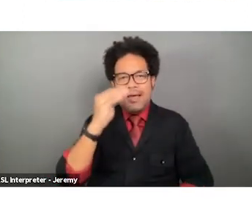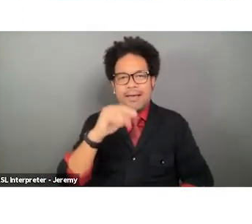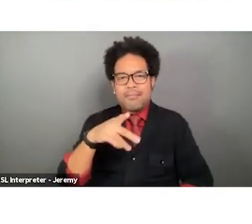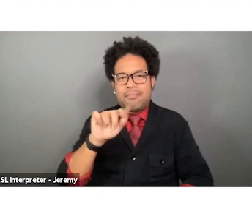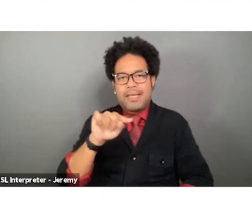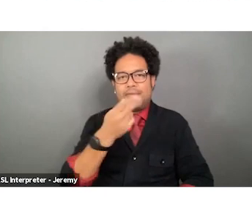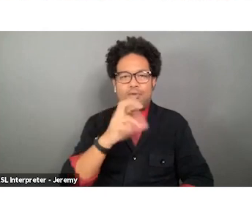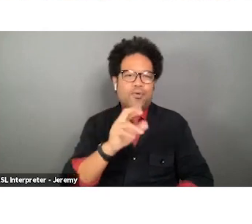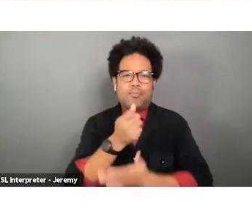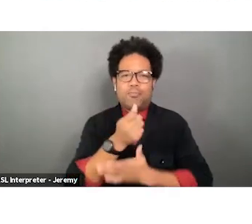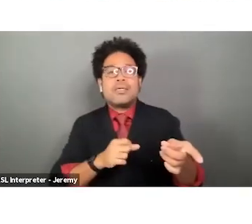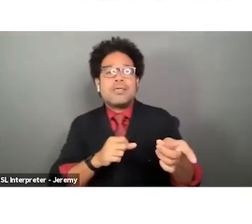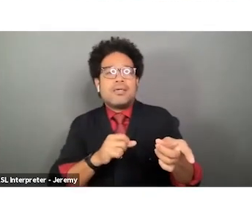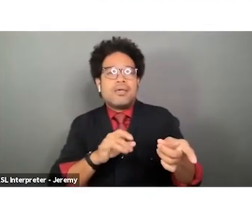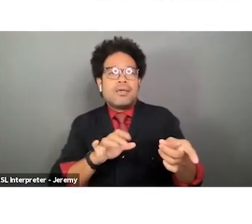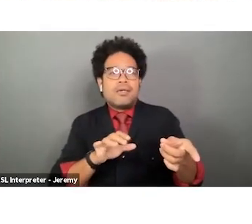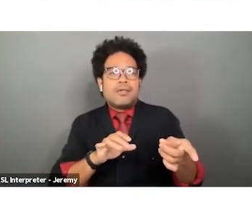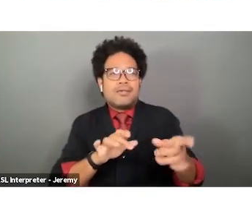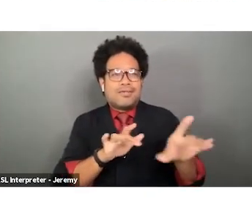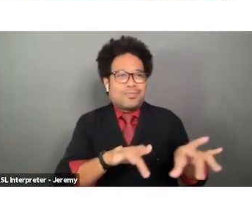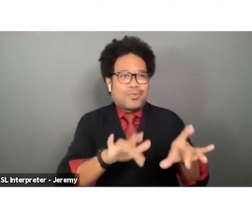incredibly admirable.